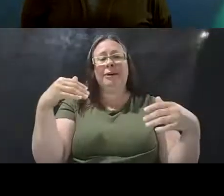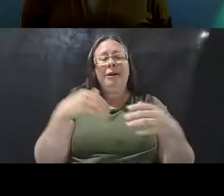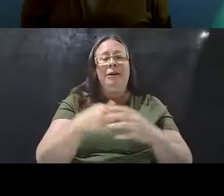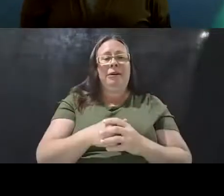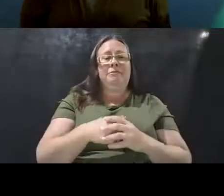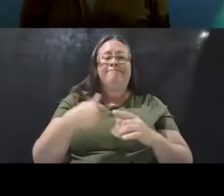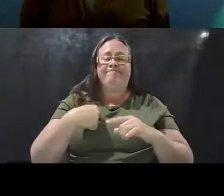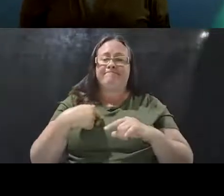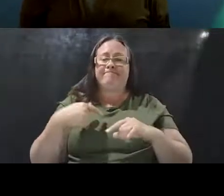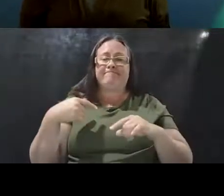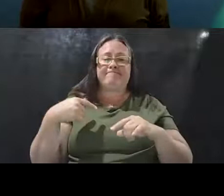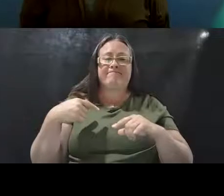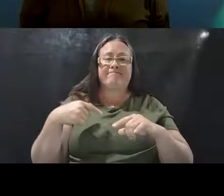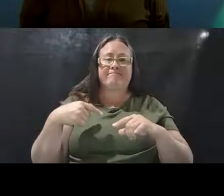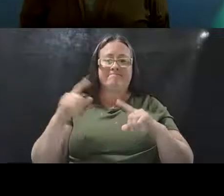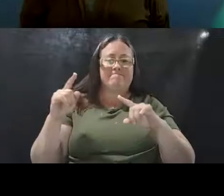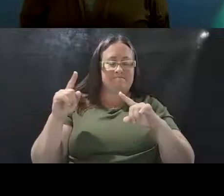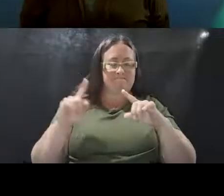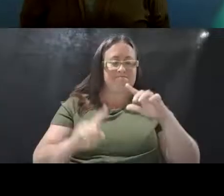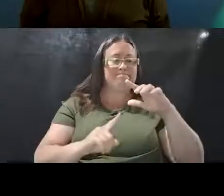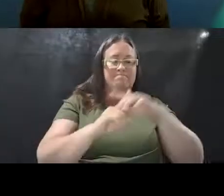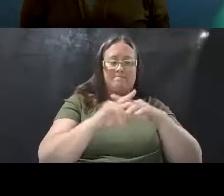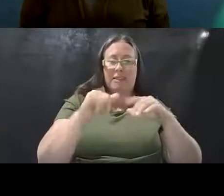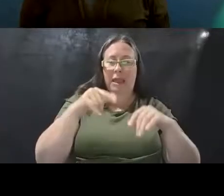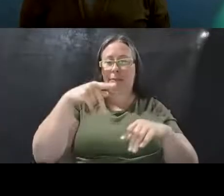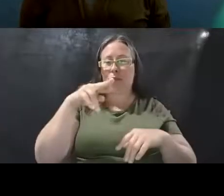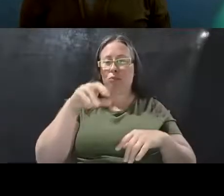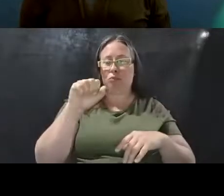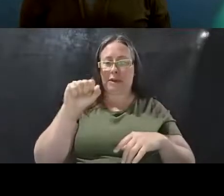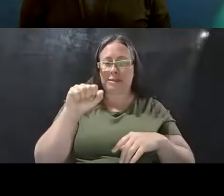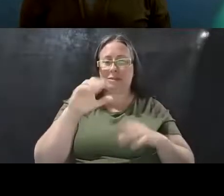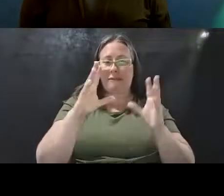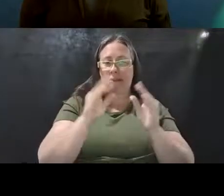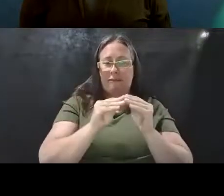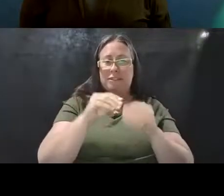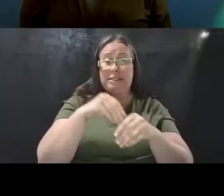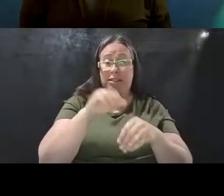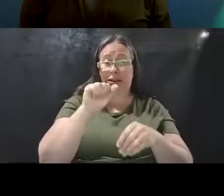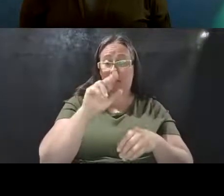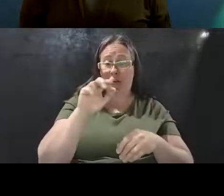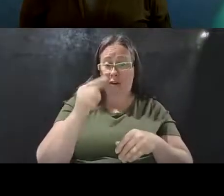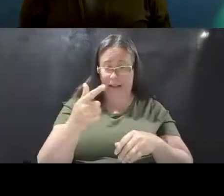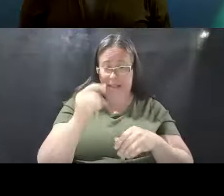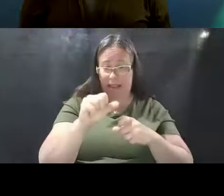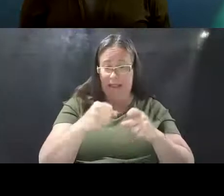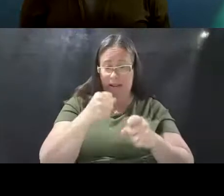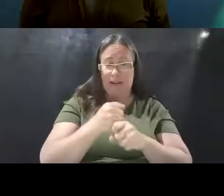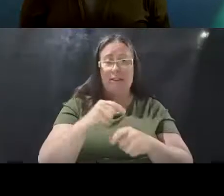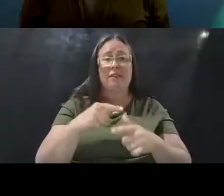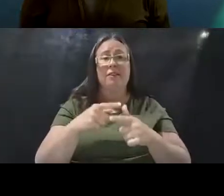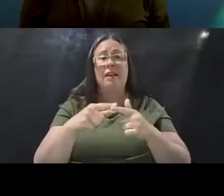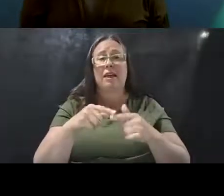I came up for that press conference in August, and literally 1 month before, Sunya